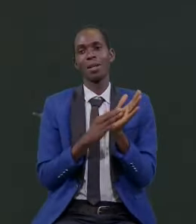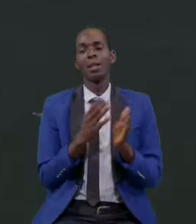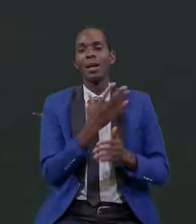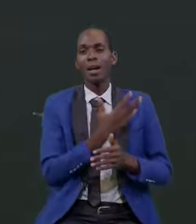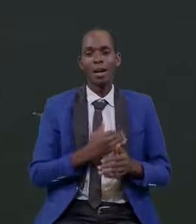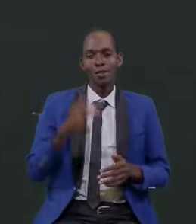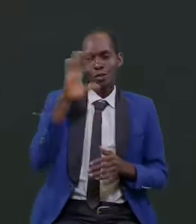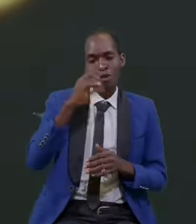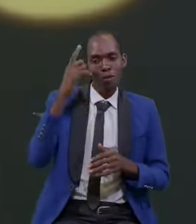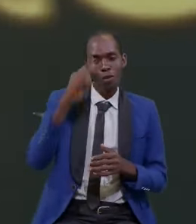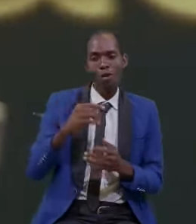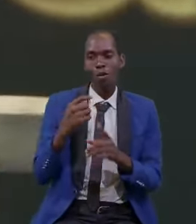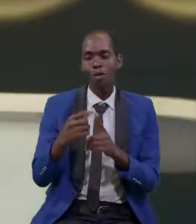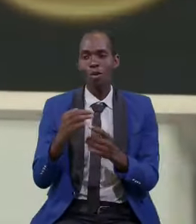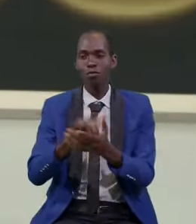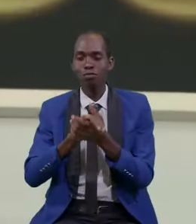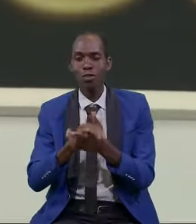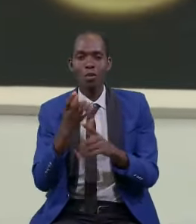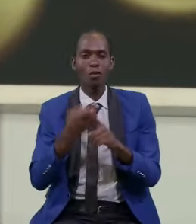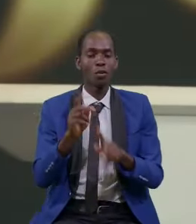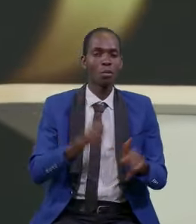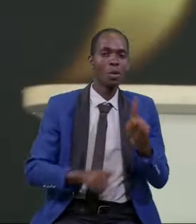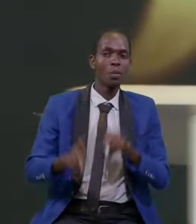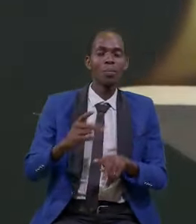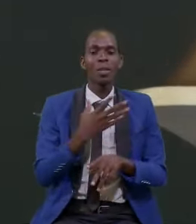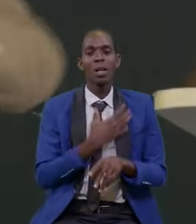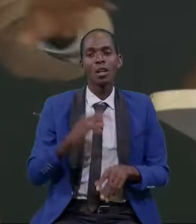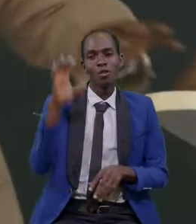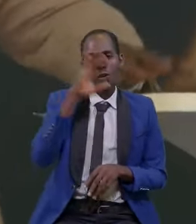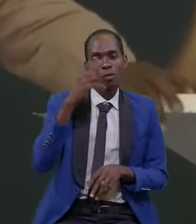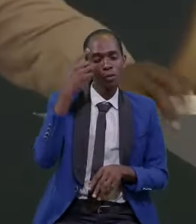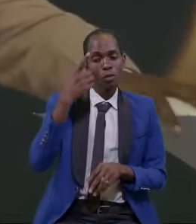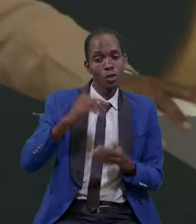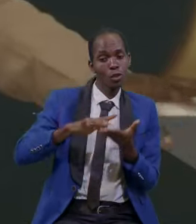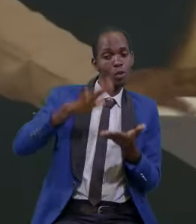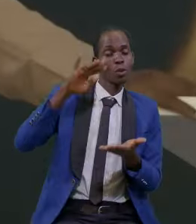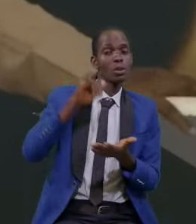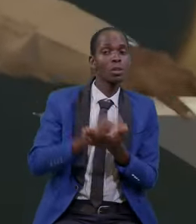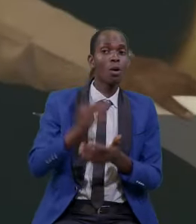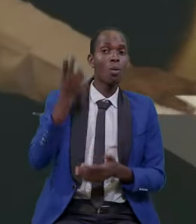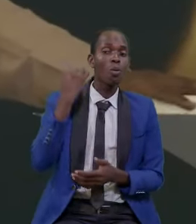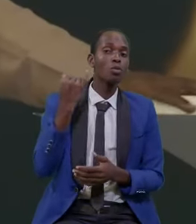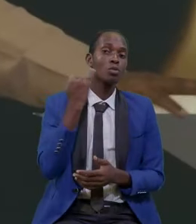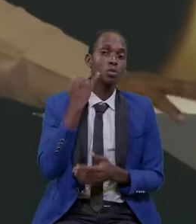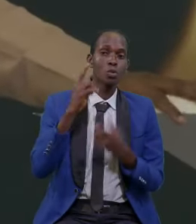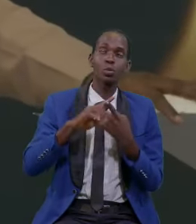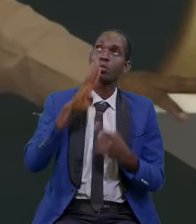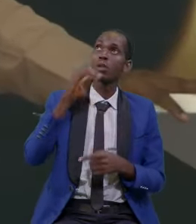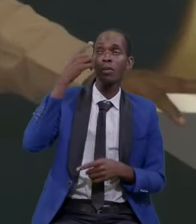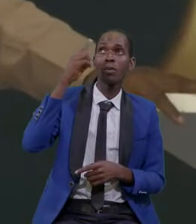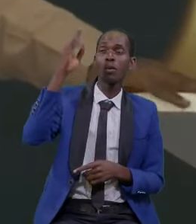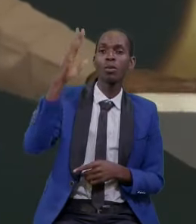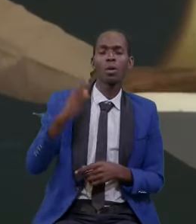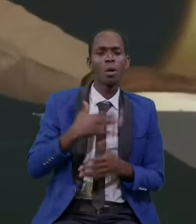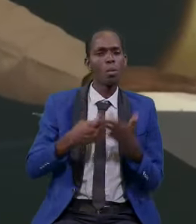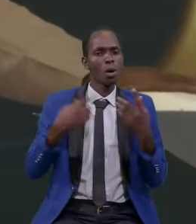men. He was looking for, you know, the glory that men could give. He accepted that. An angel came